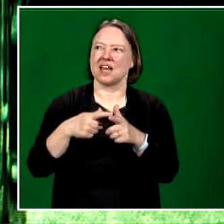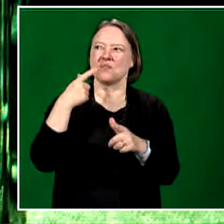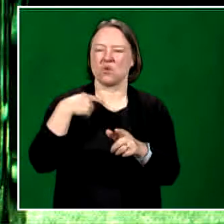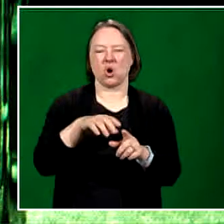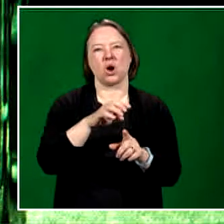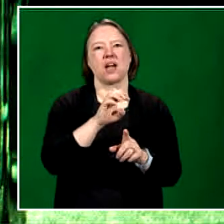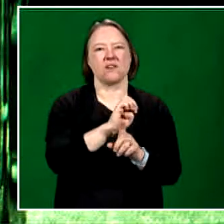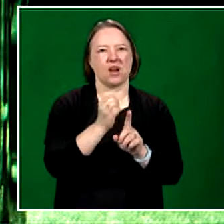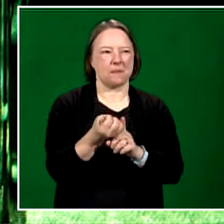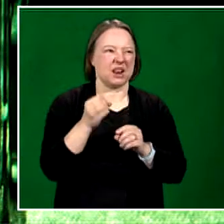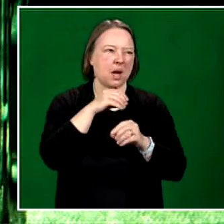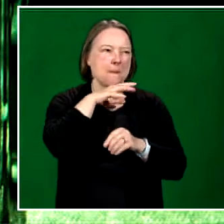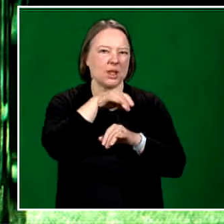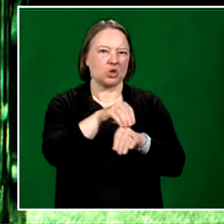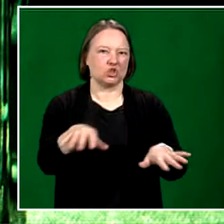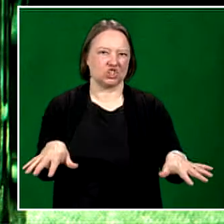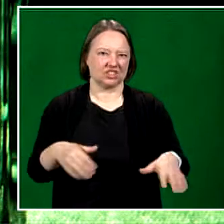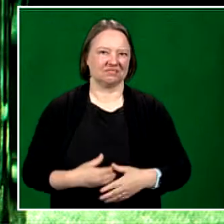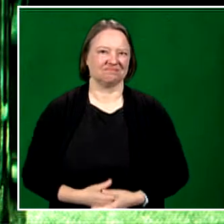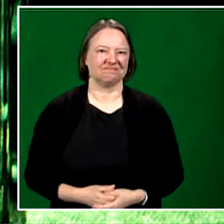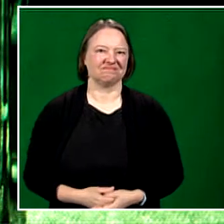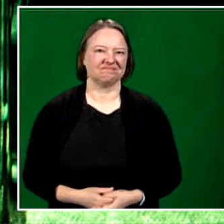pollution.